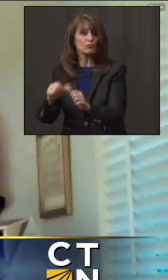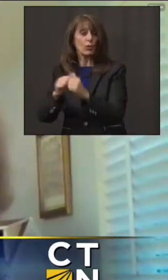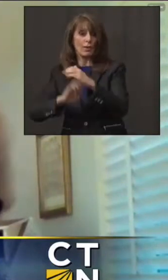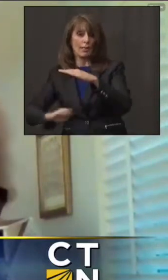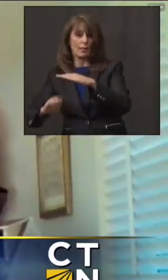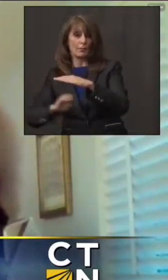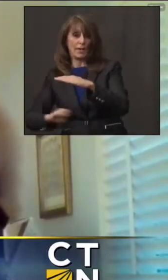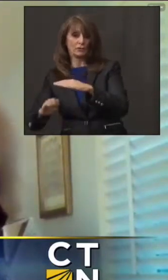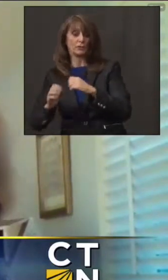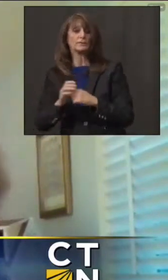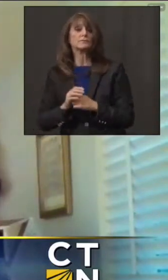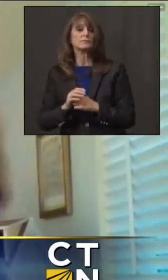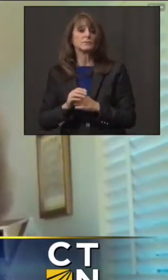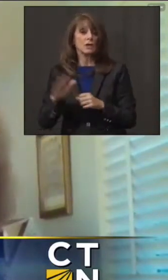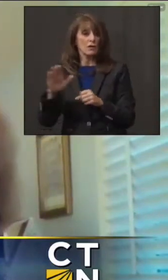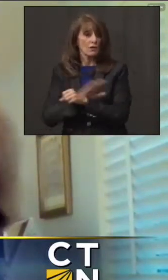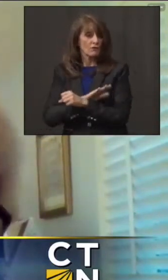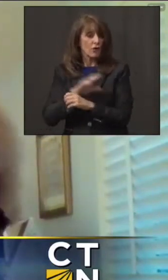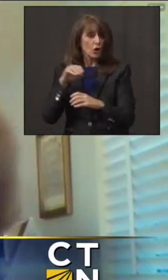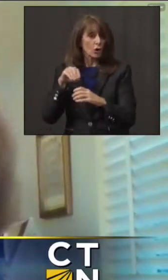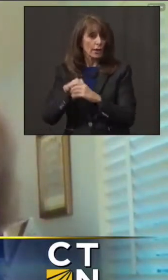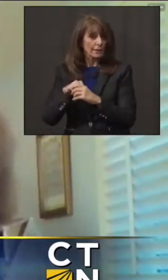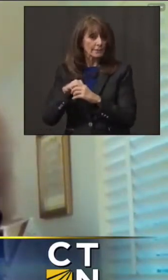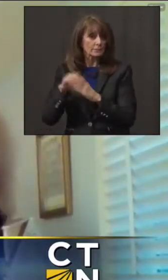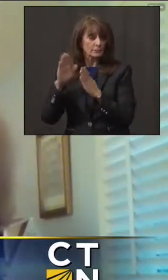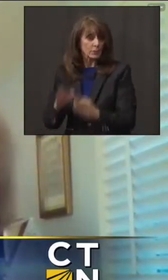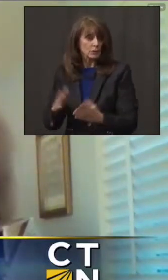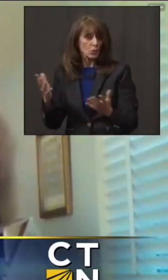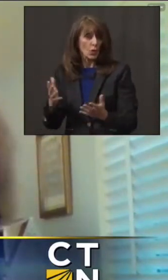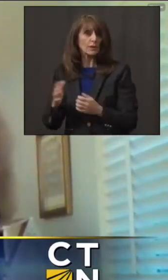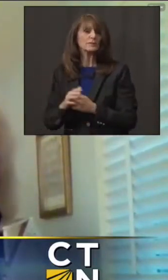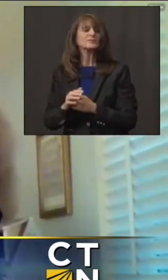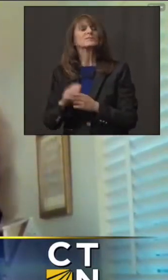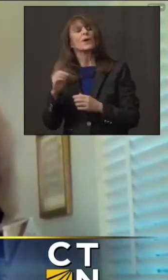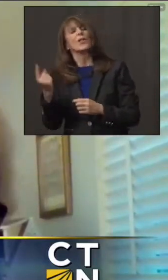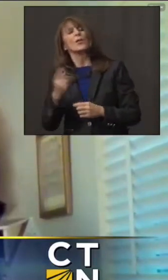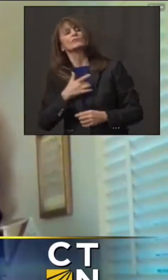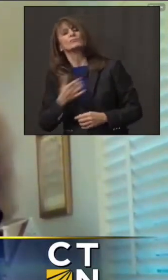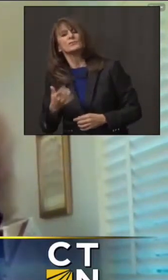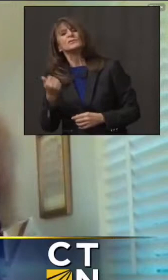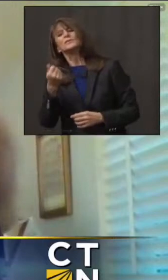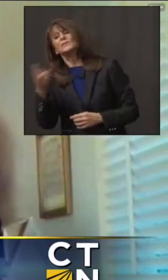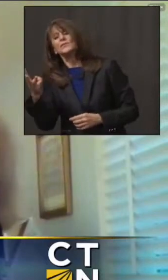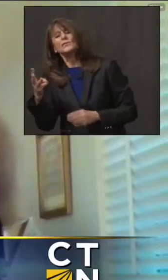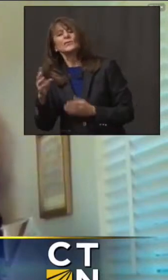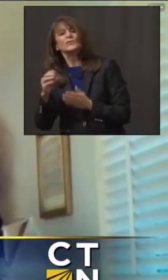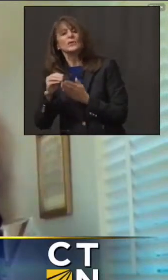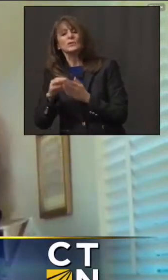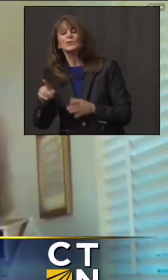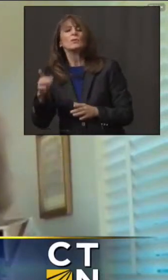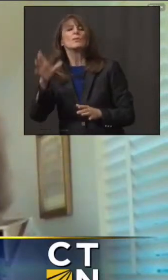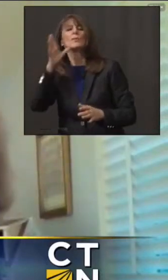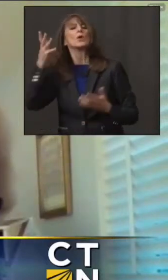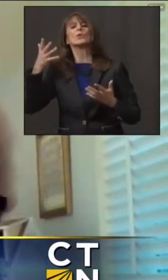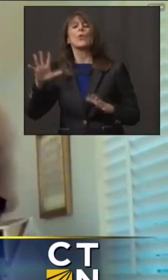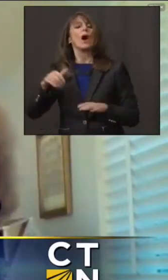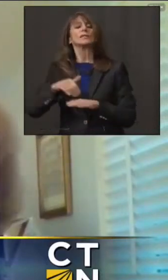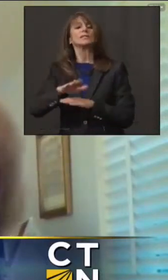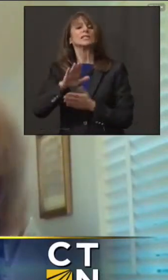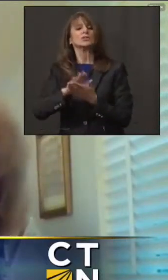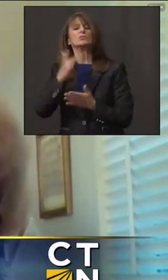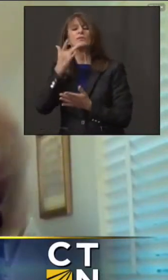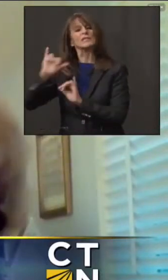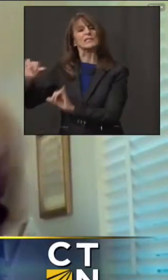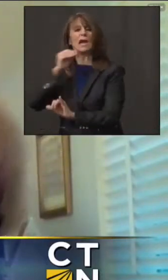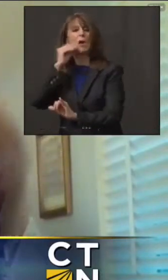When I say full in, there's always a number of students whose parents choose remote.